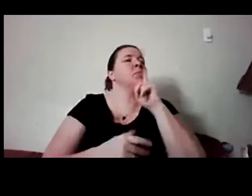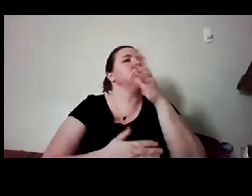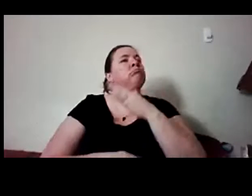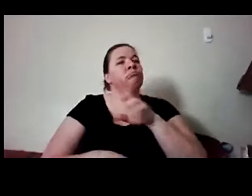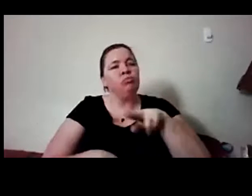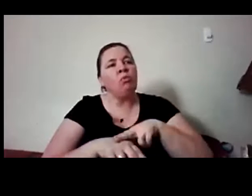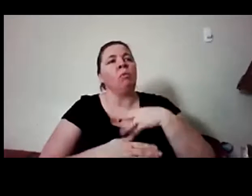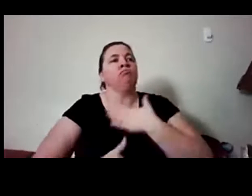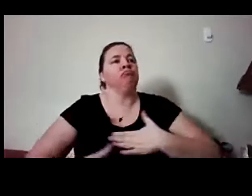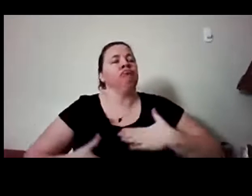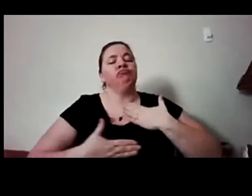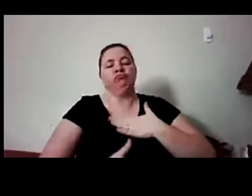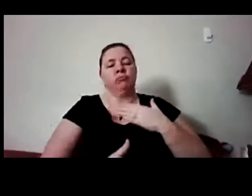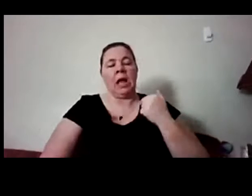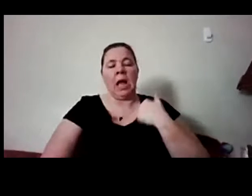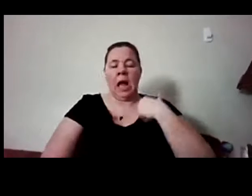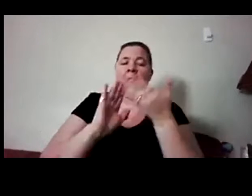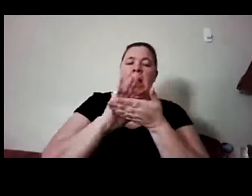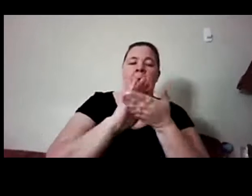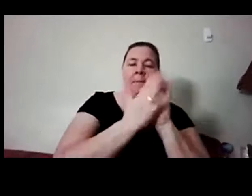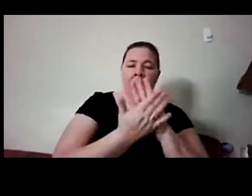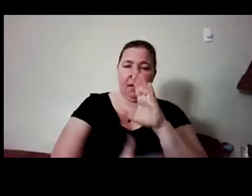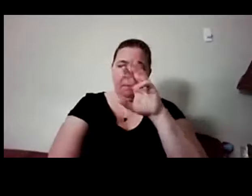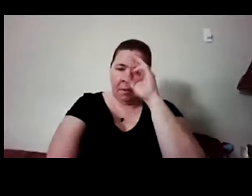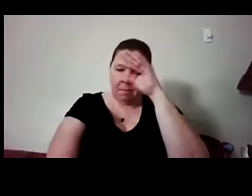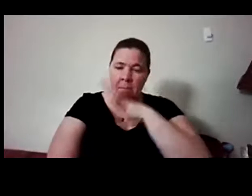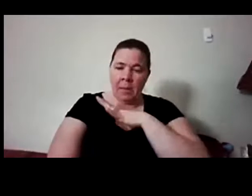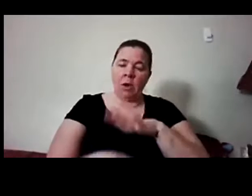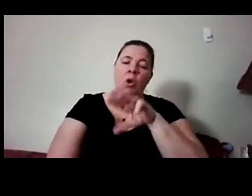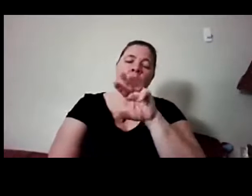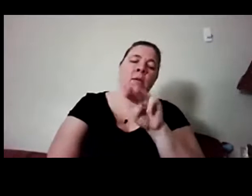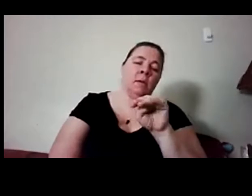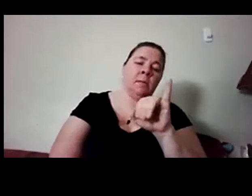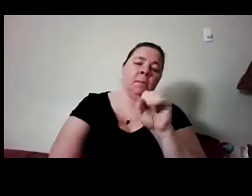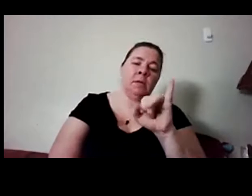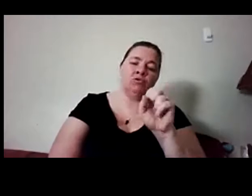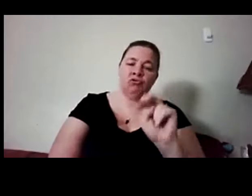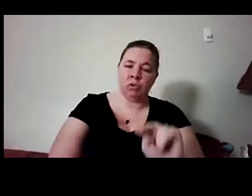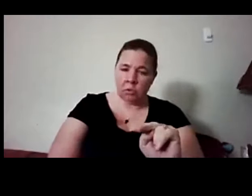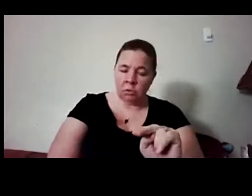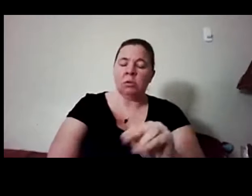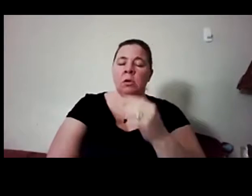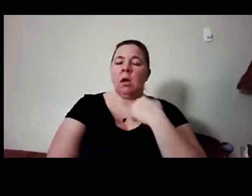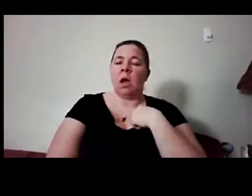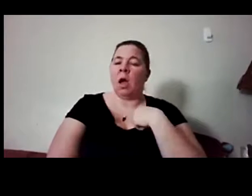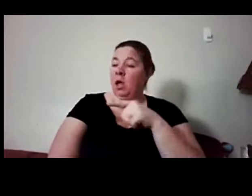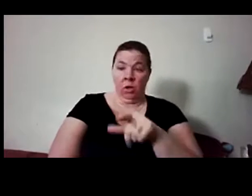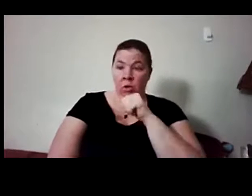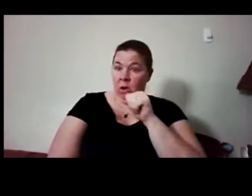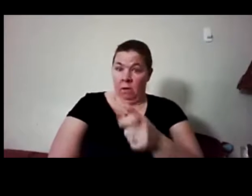So I became a man on a mission. And like I said, if you're not from Africa, I'm going to work with you like I work with everybody